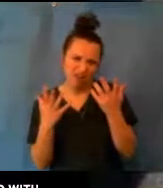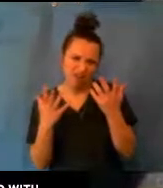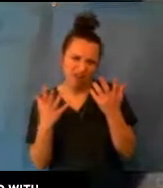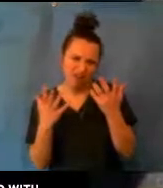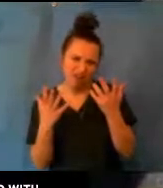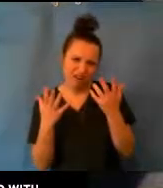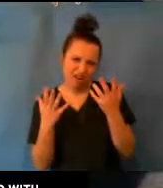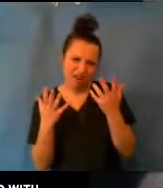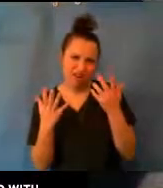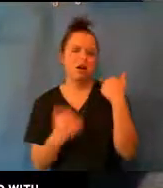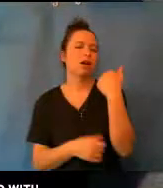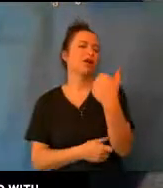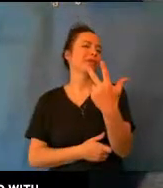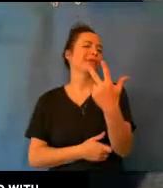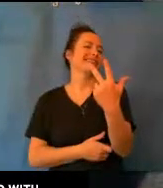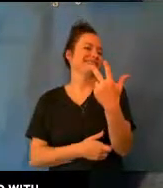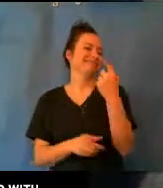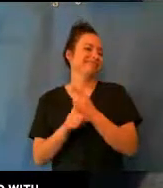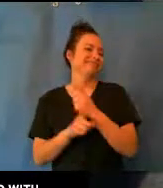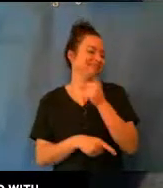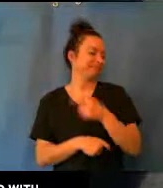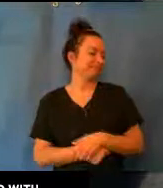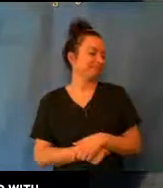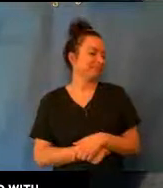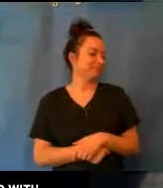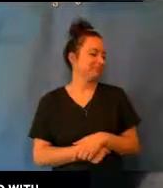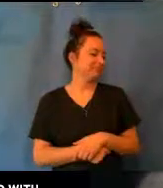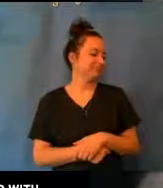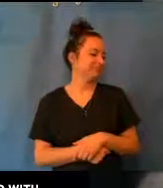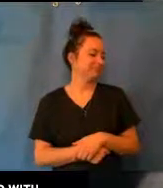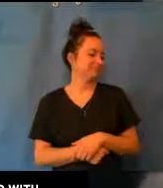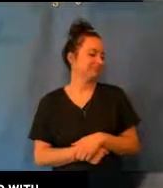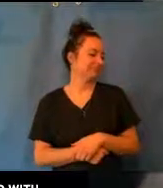ball? Good, 3.